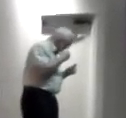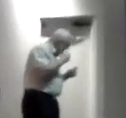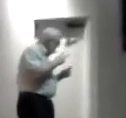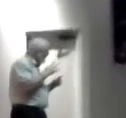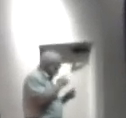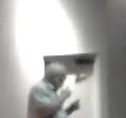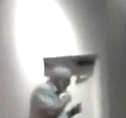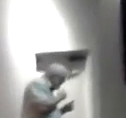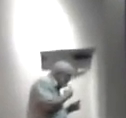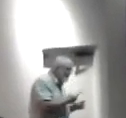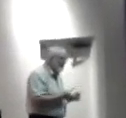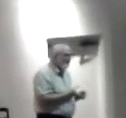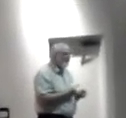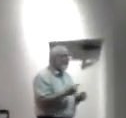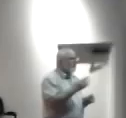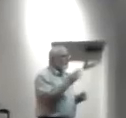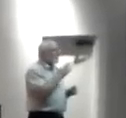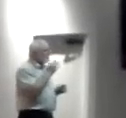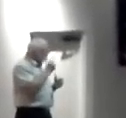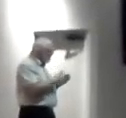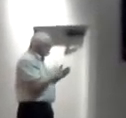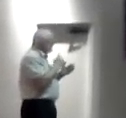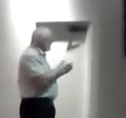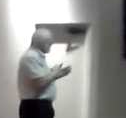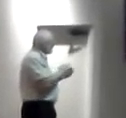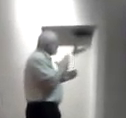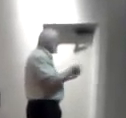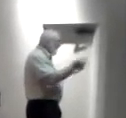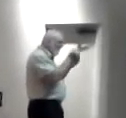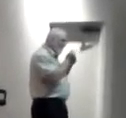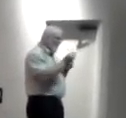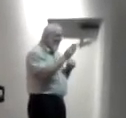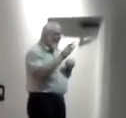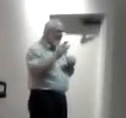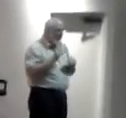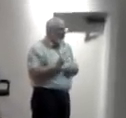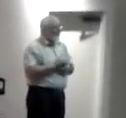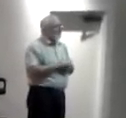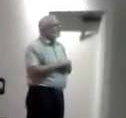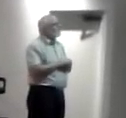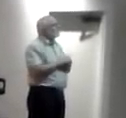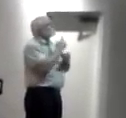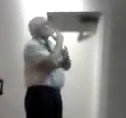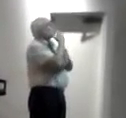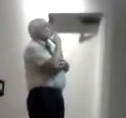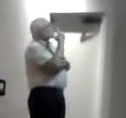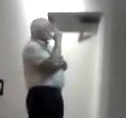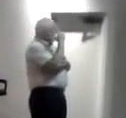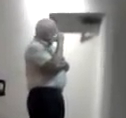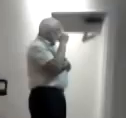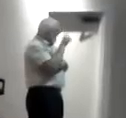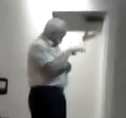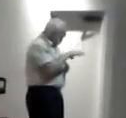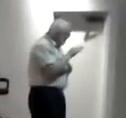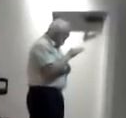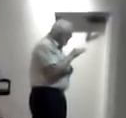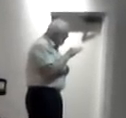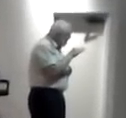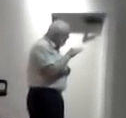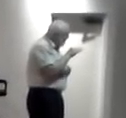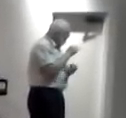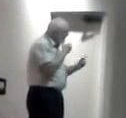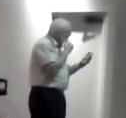your mouth says, well, you know, sometimes it brings me back to finding the good.